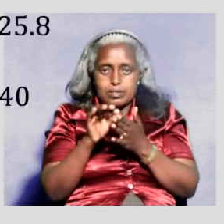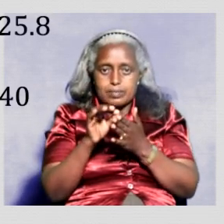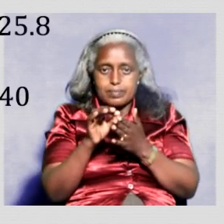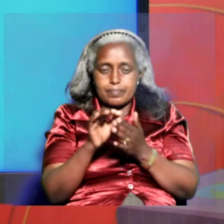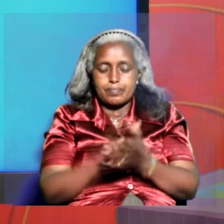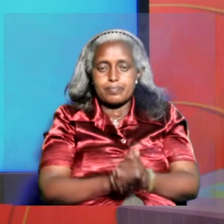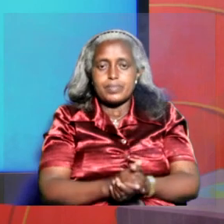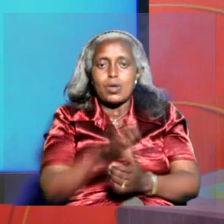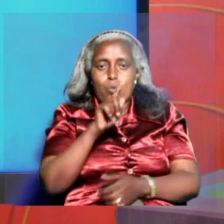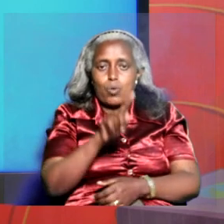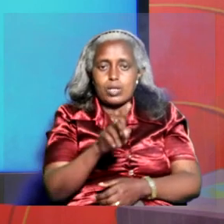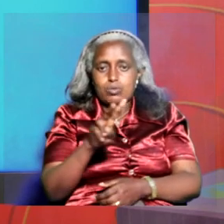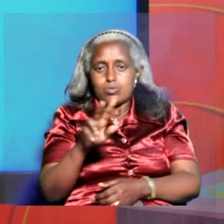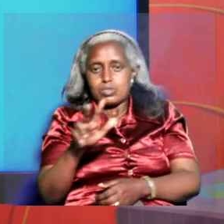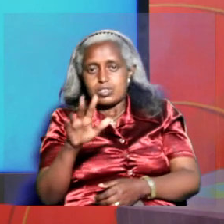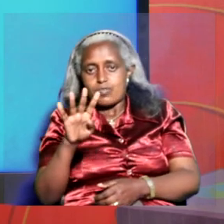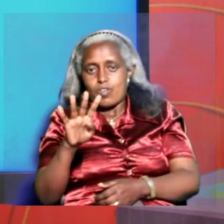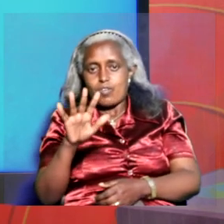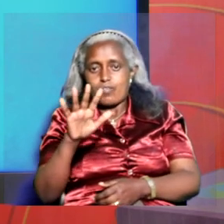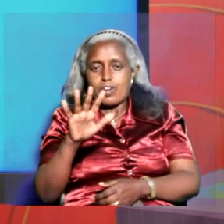5,